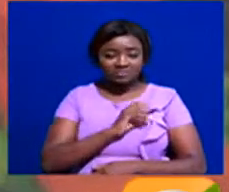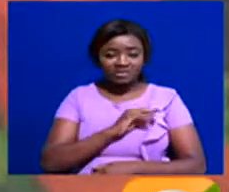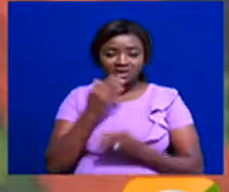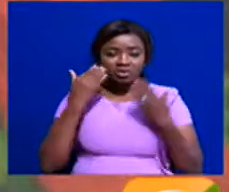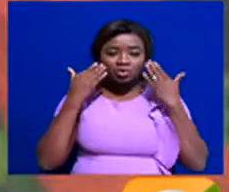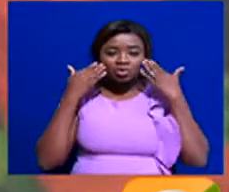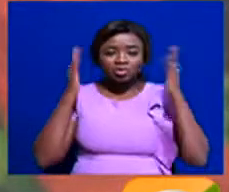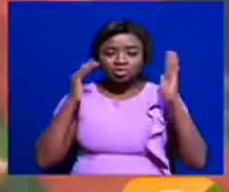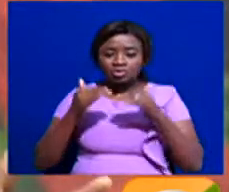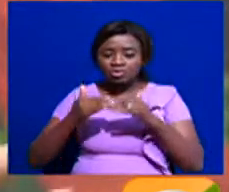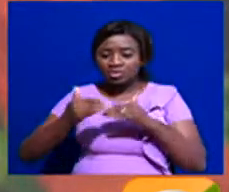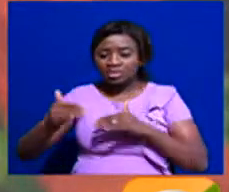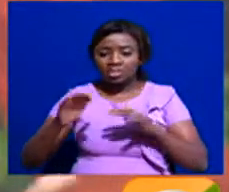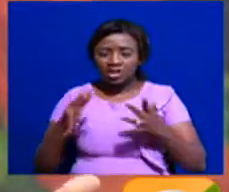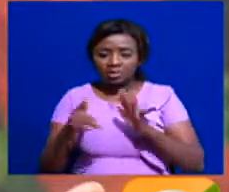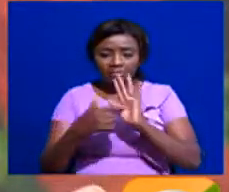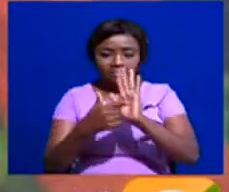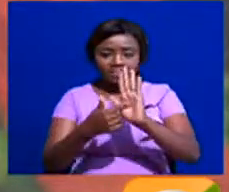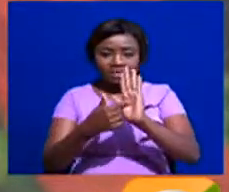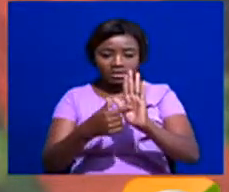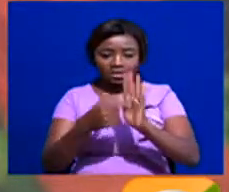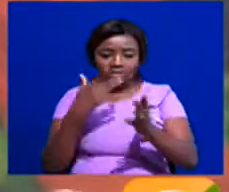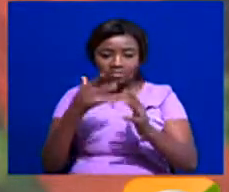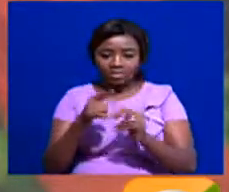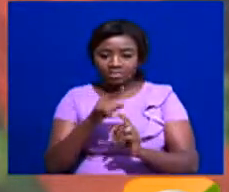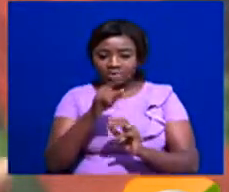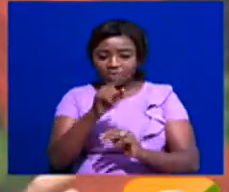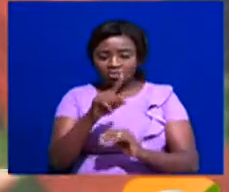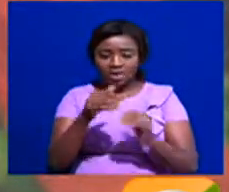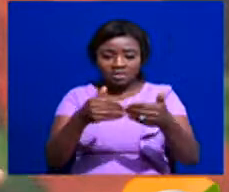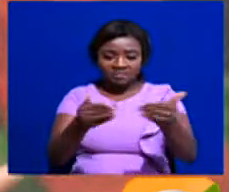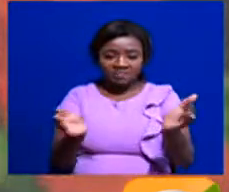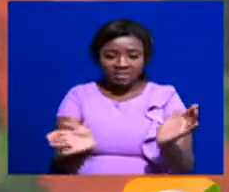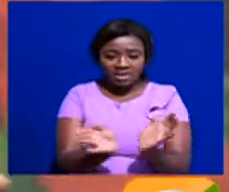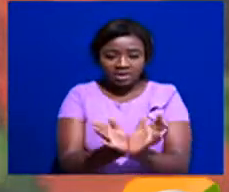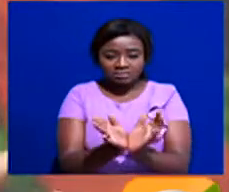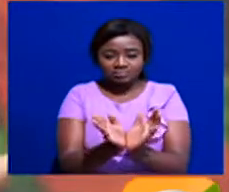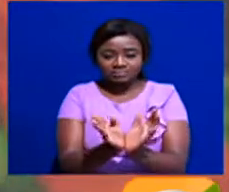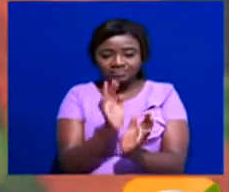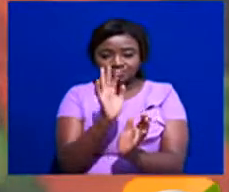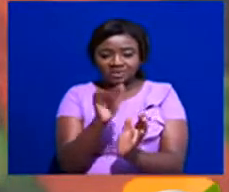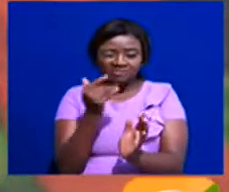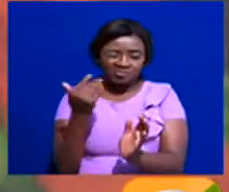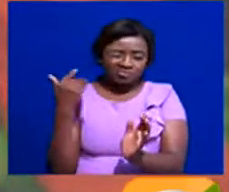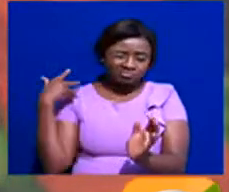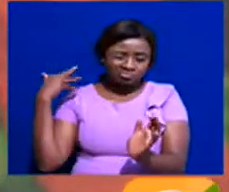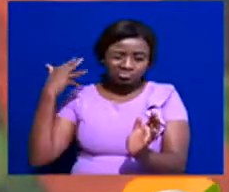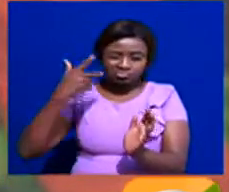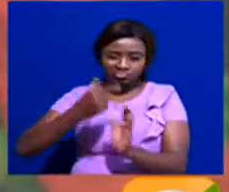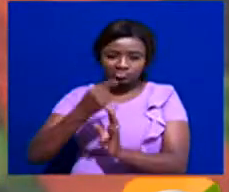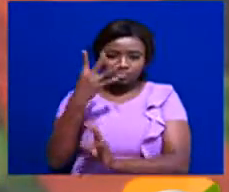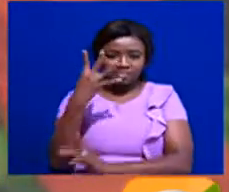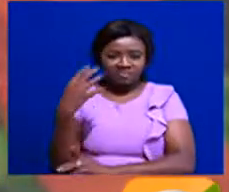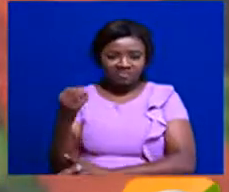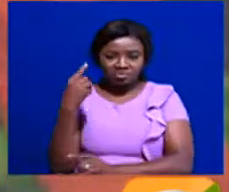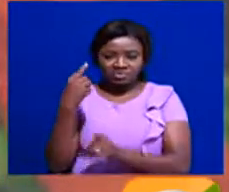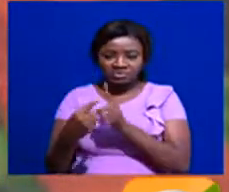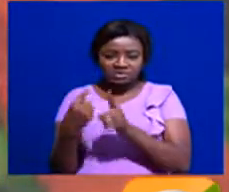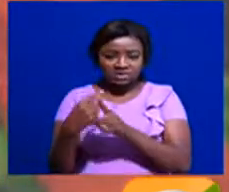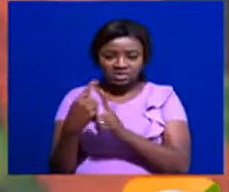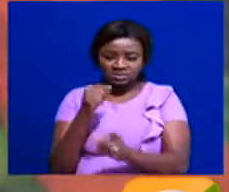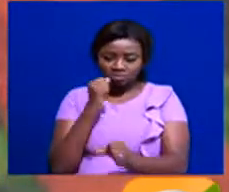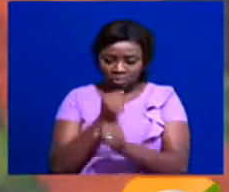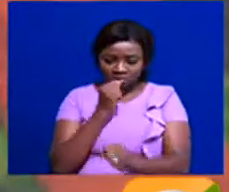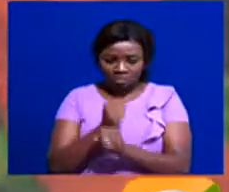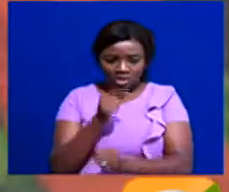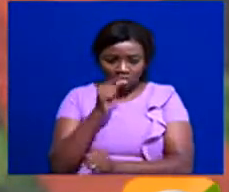You would imagine a household that has been in that for say 20, 30, 40 years, for them to be able to make that